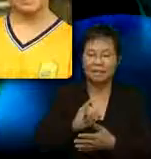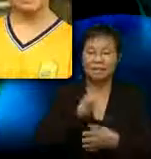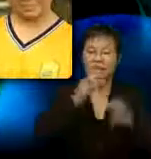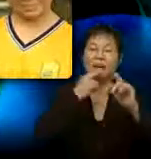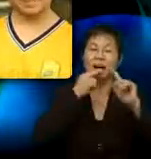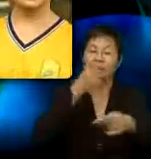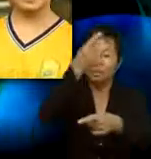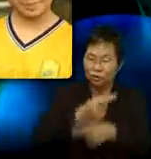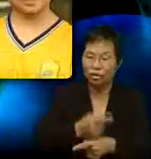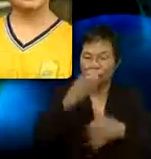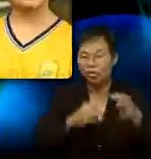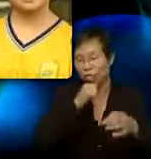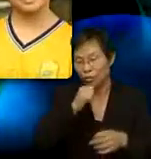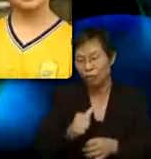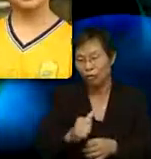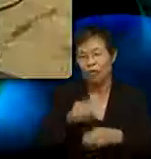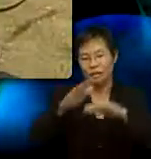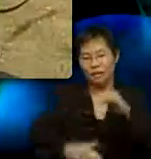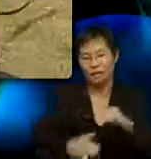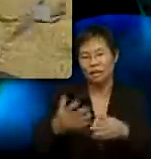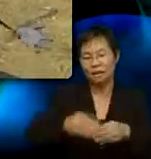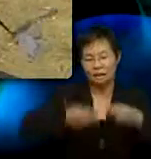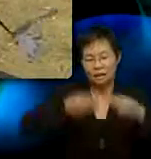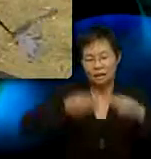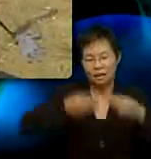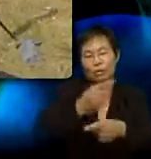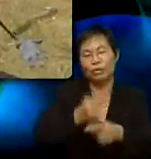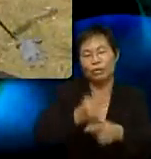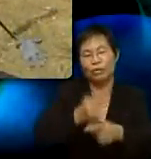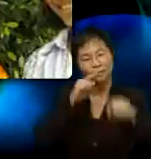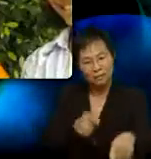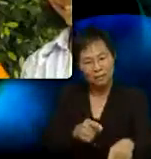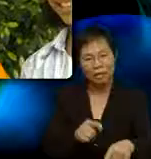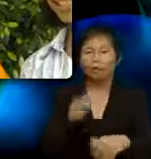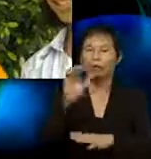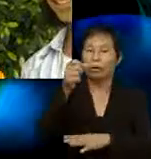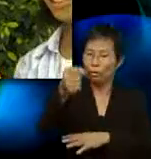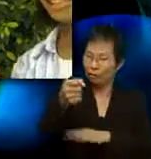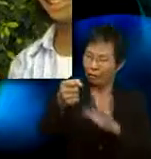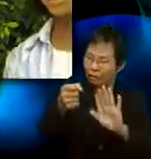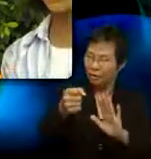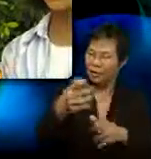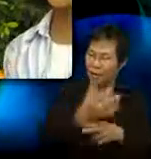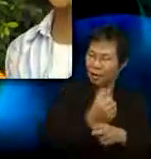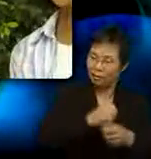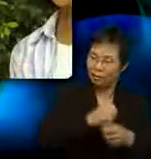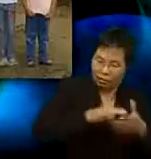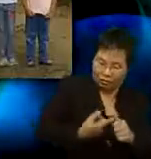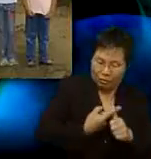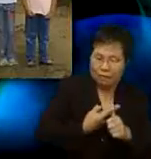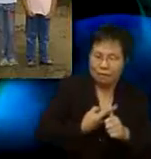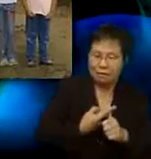If it's not, then they'll have to give the correct answer. Hold on, Nick. Let me get the cards